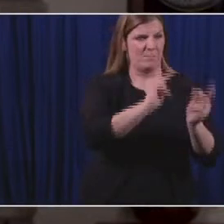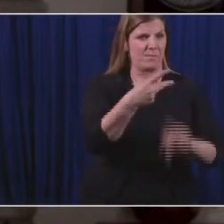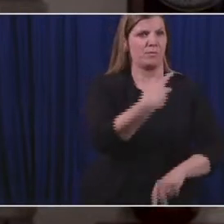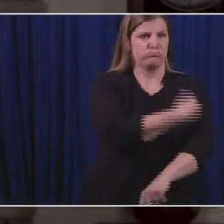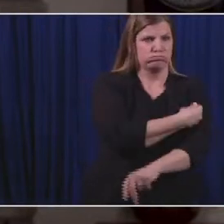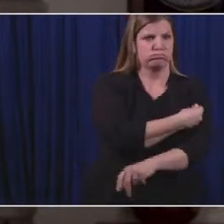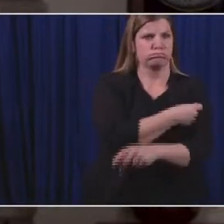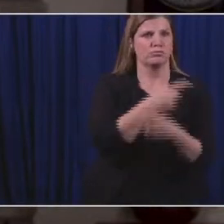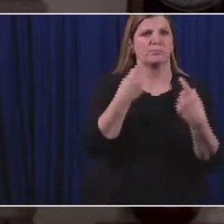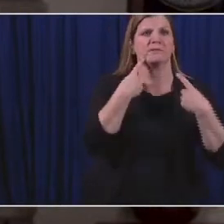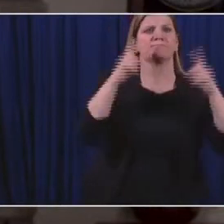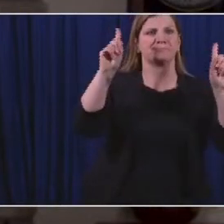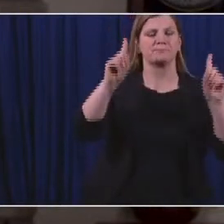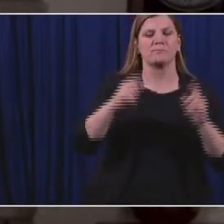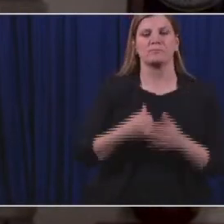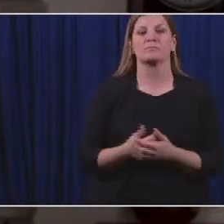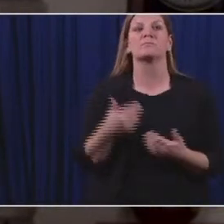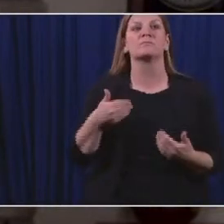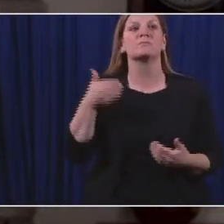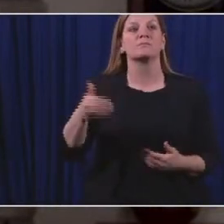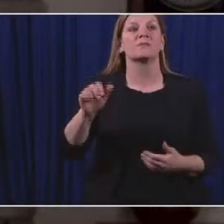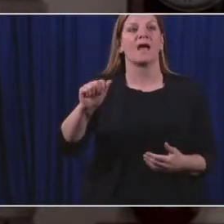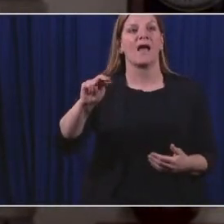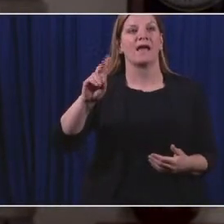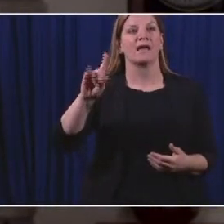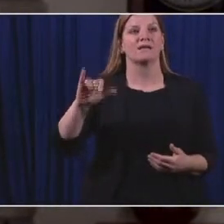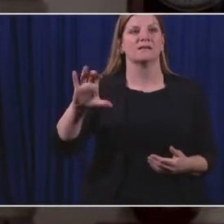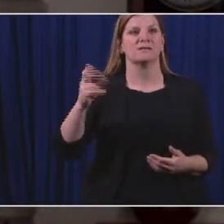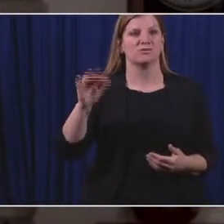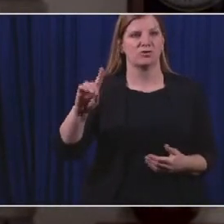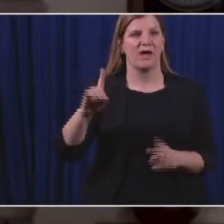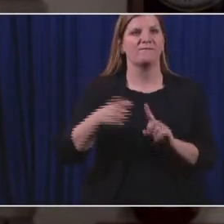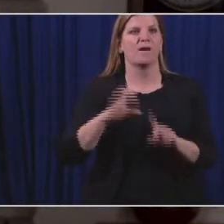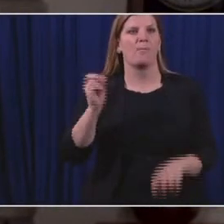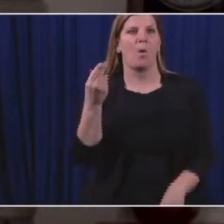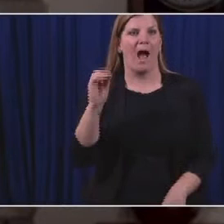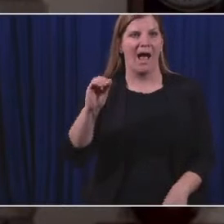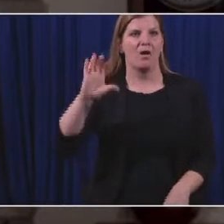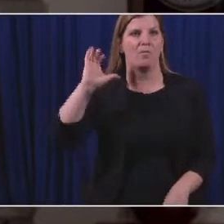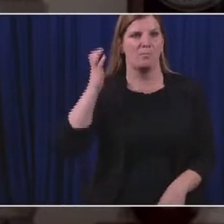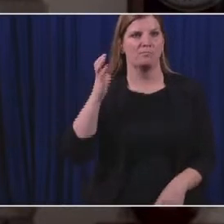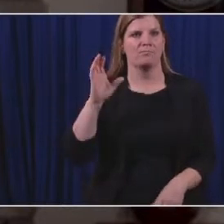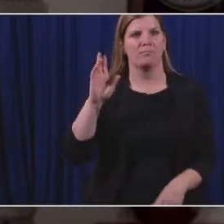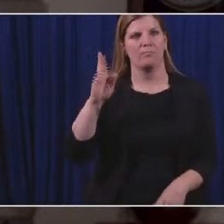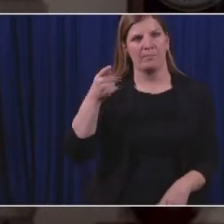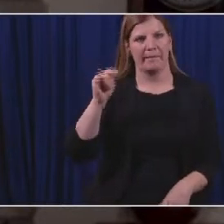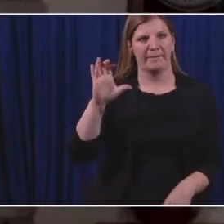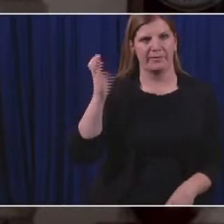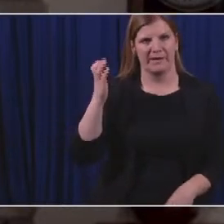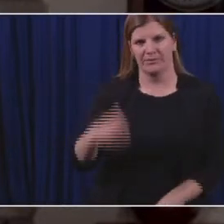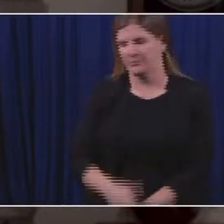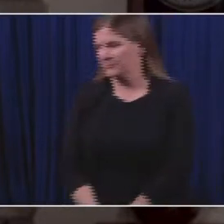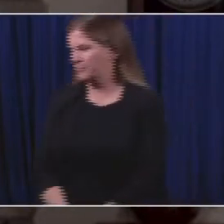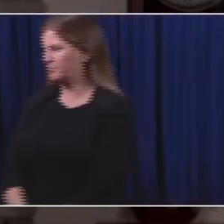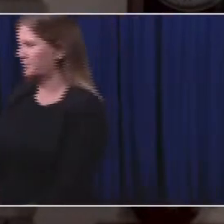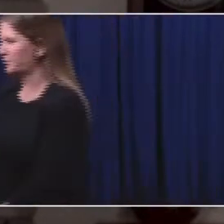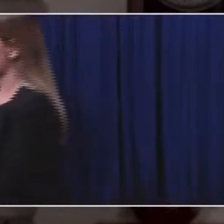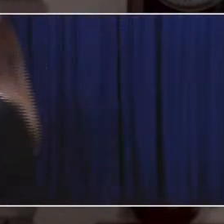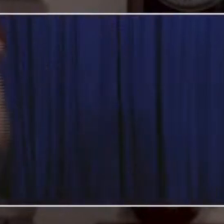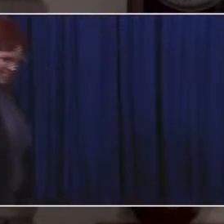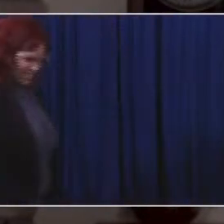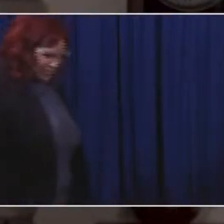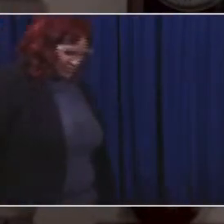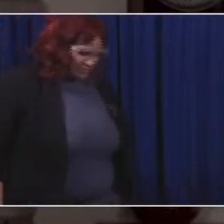Next question is from Andy Chow at Ohio Public Radio and Television. Hey, Governor. Andy. With looking